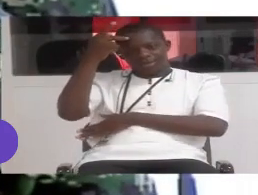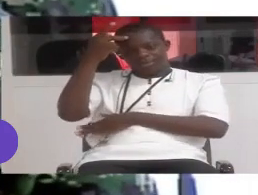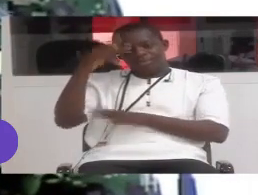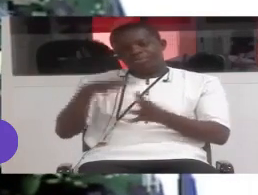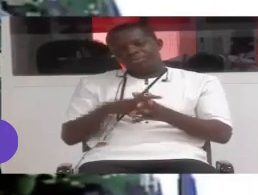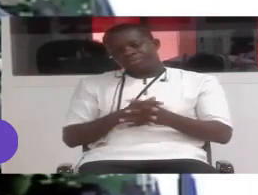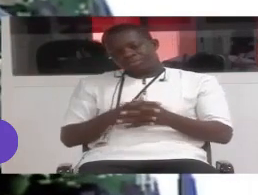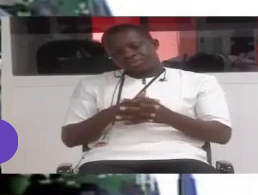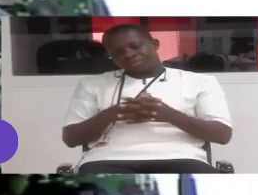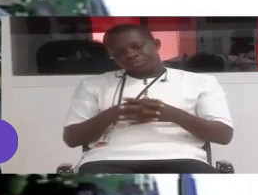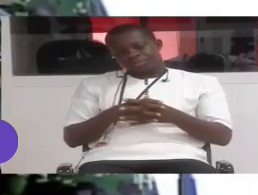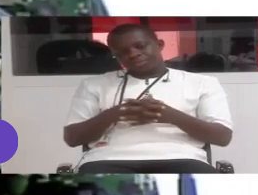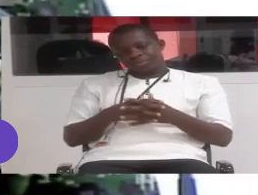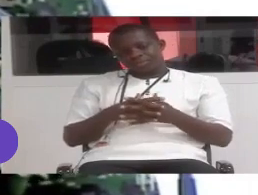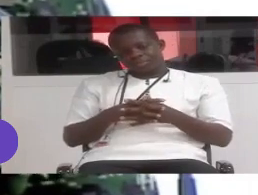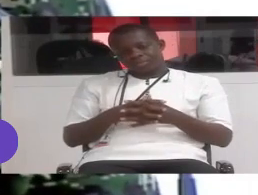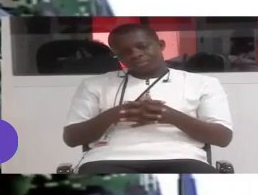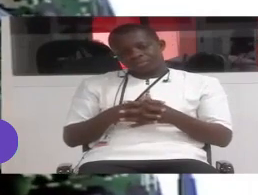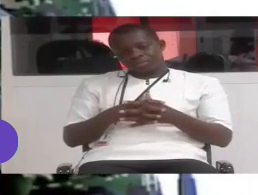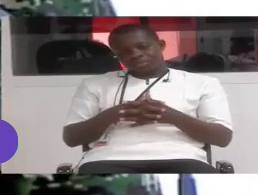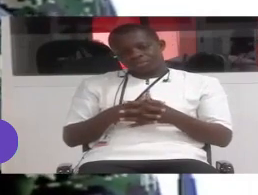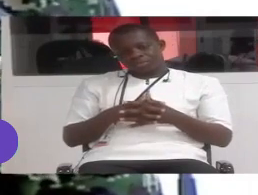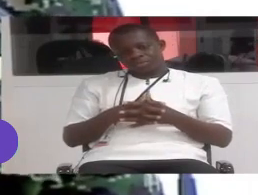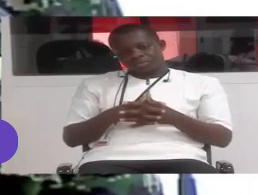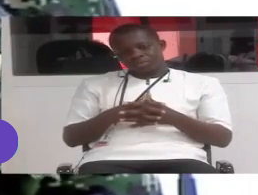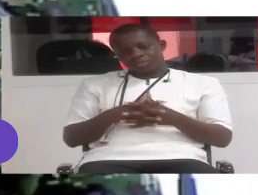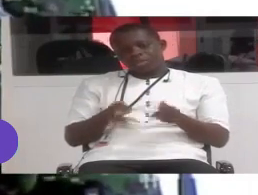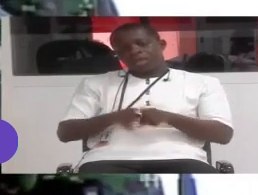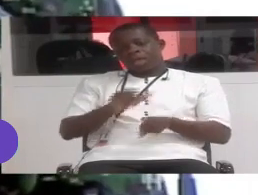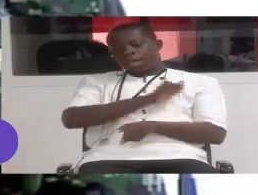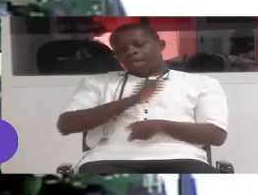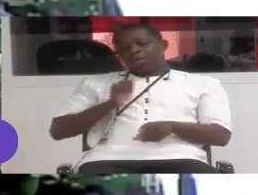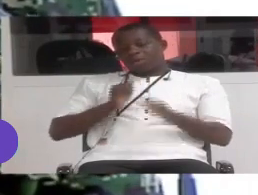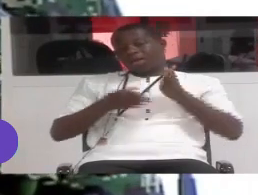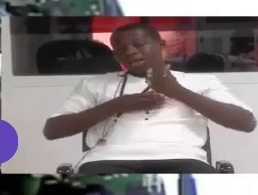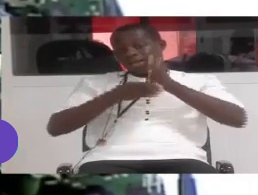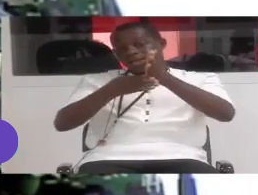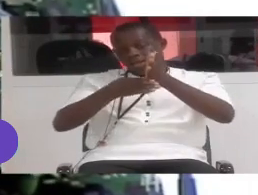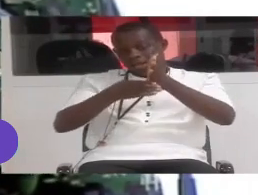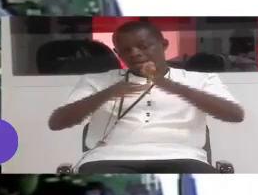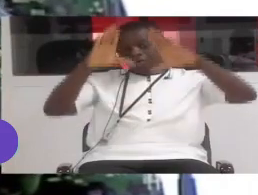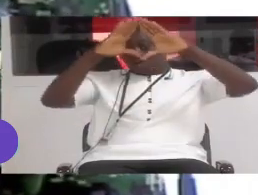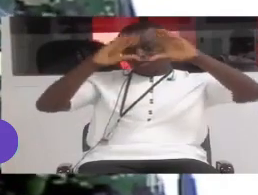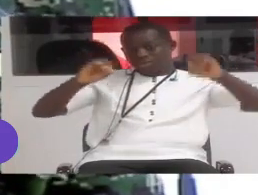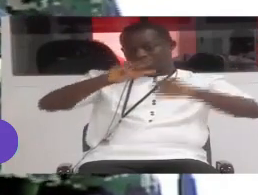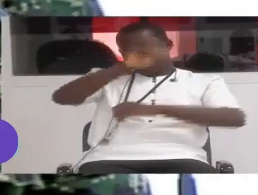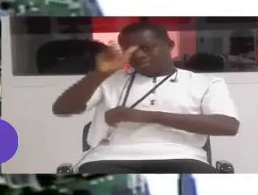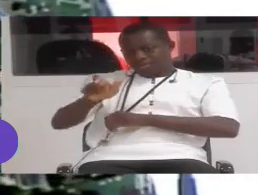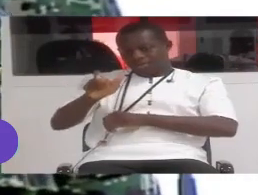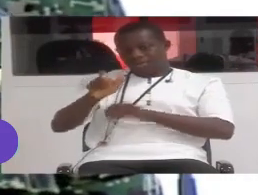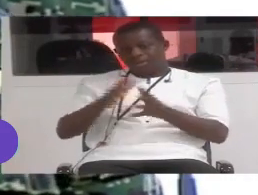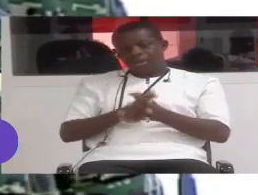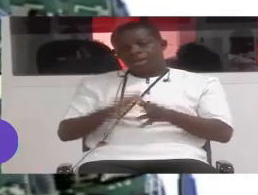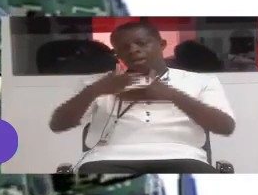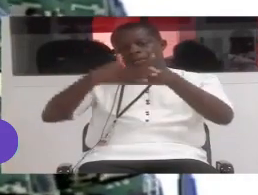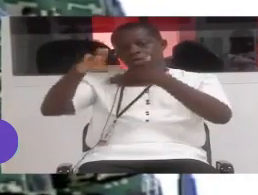suñ magi moy officers yi our leaders who were the officers